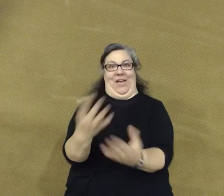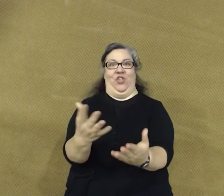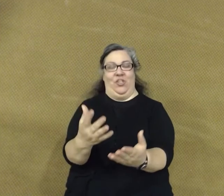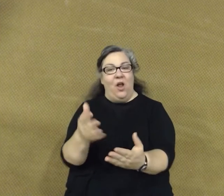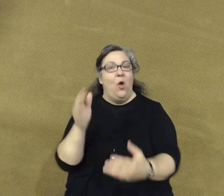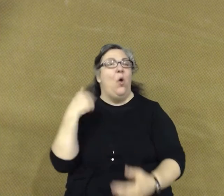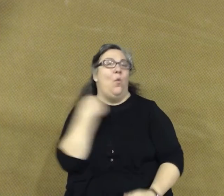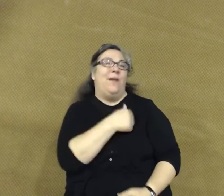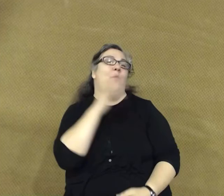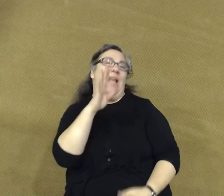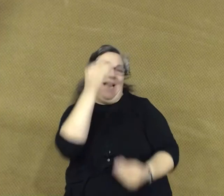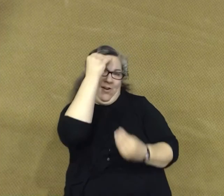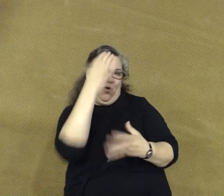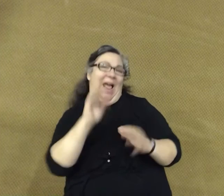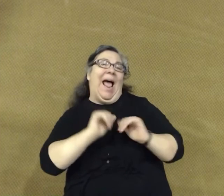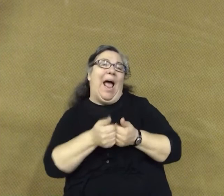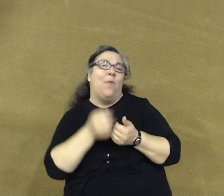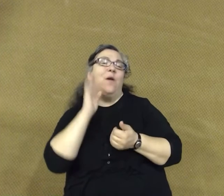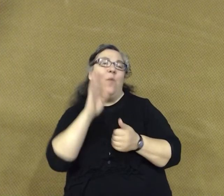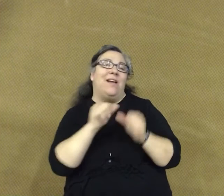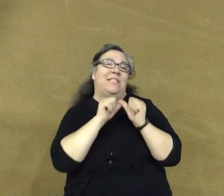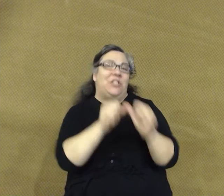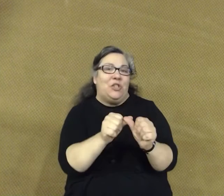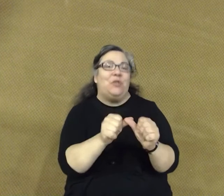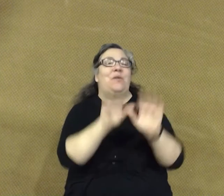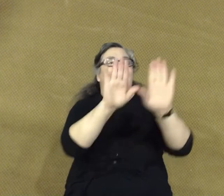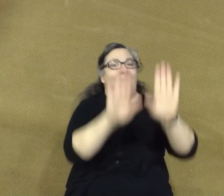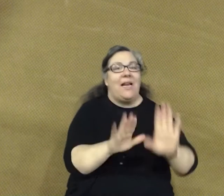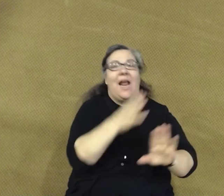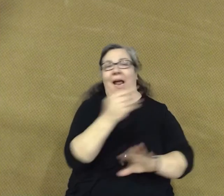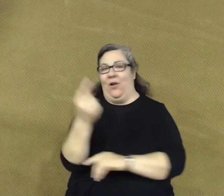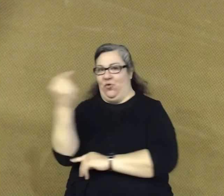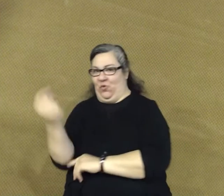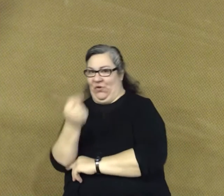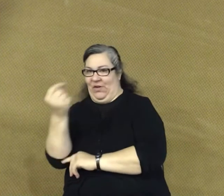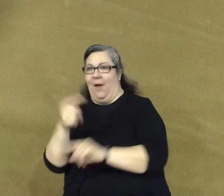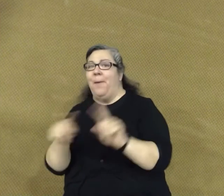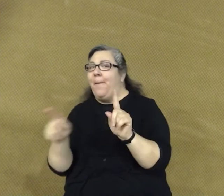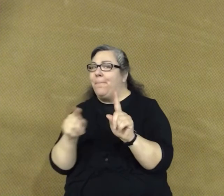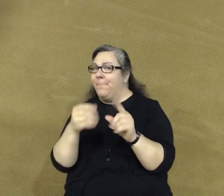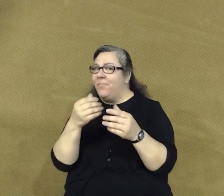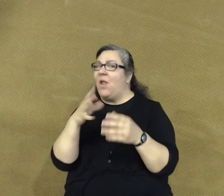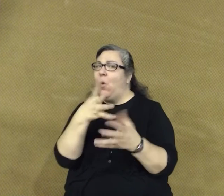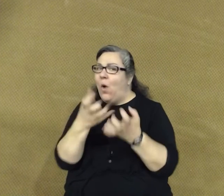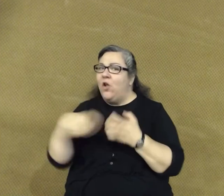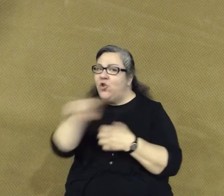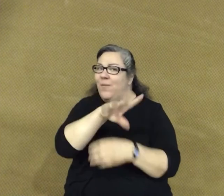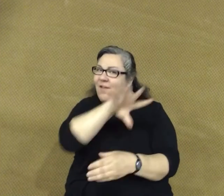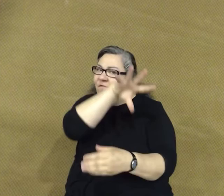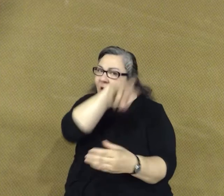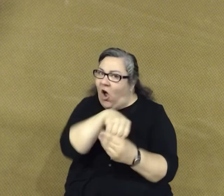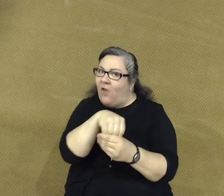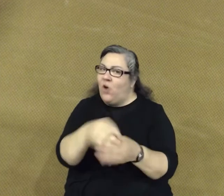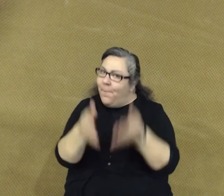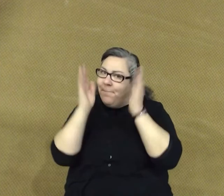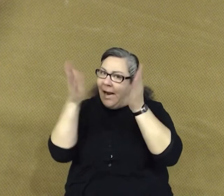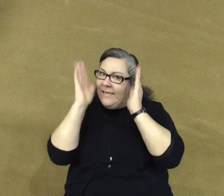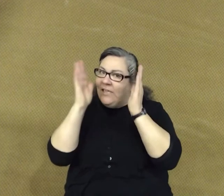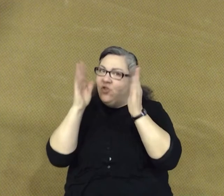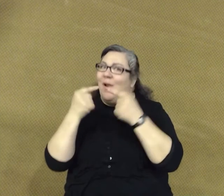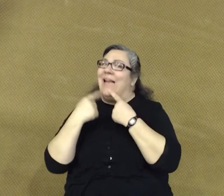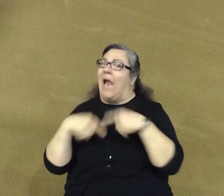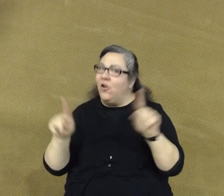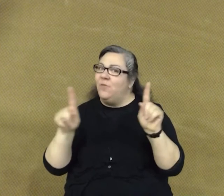we're going to be doing each Sunday and each Tuesday night here locally. But we want to keep you involved and stay close, so pay attention